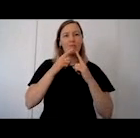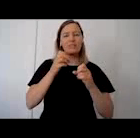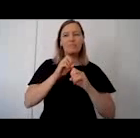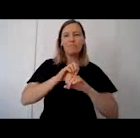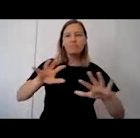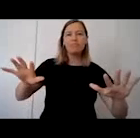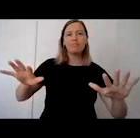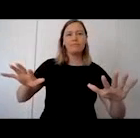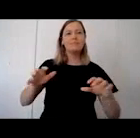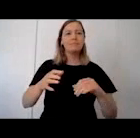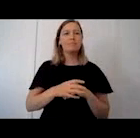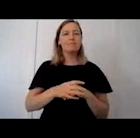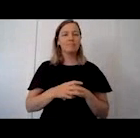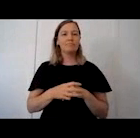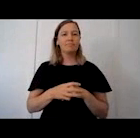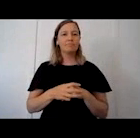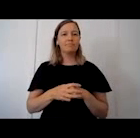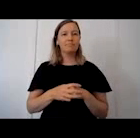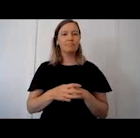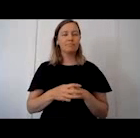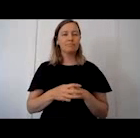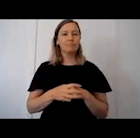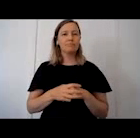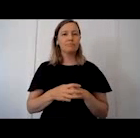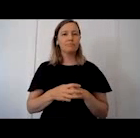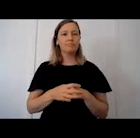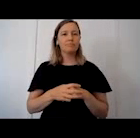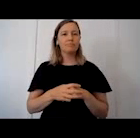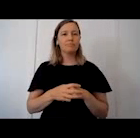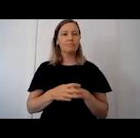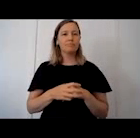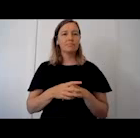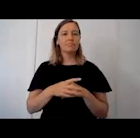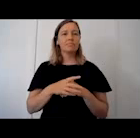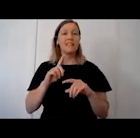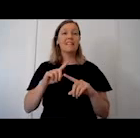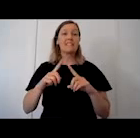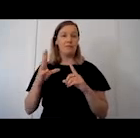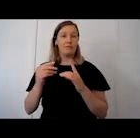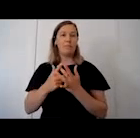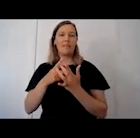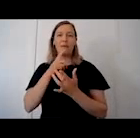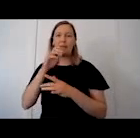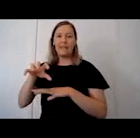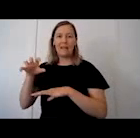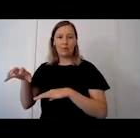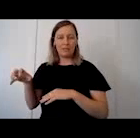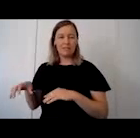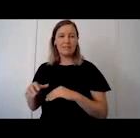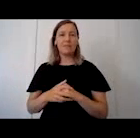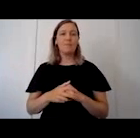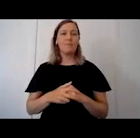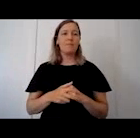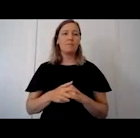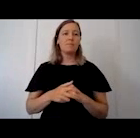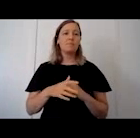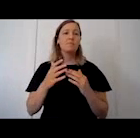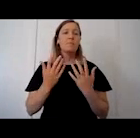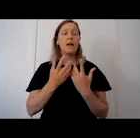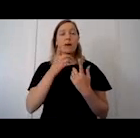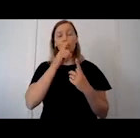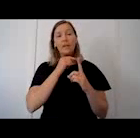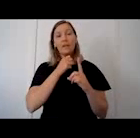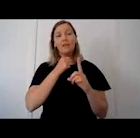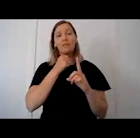the resources to have. In terms of how we can best engage, how advocates,